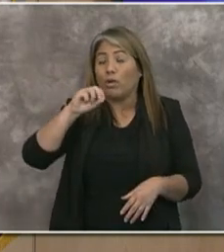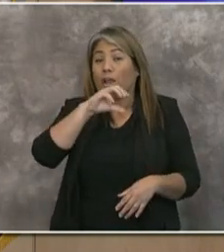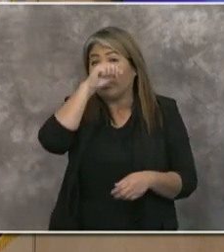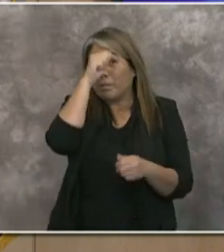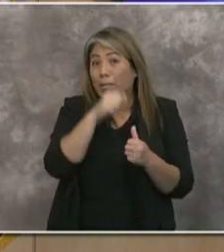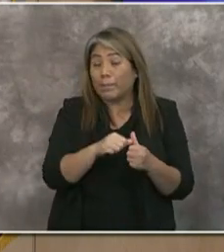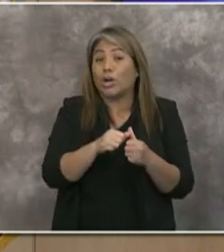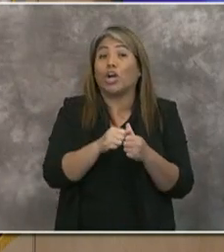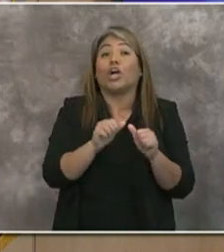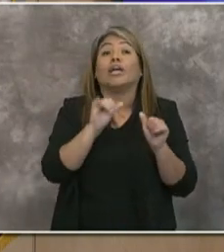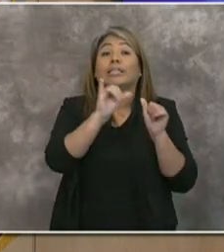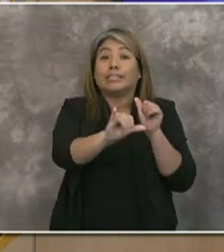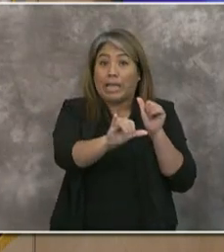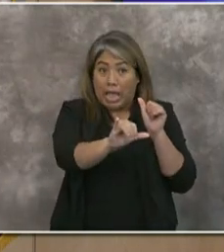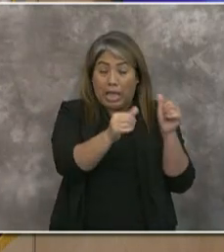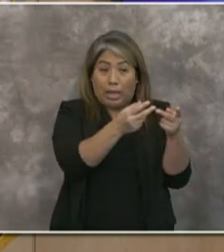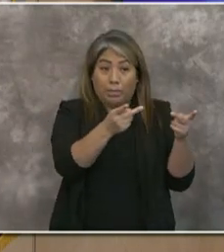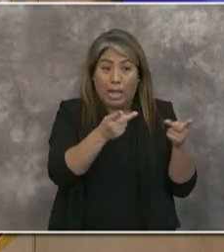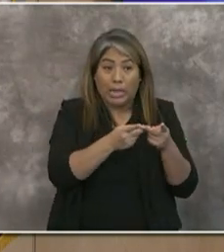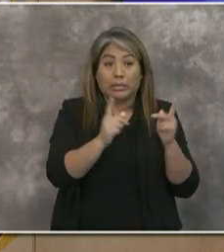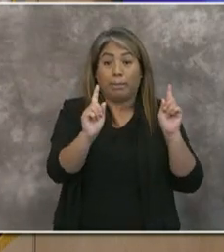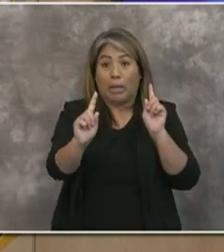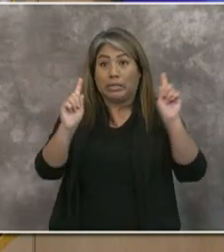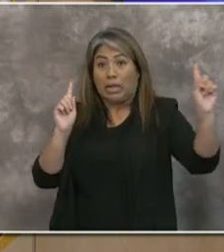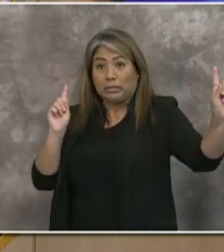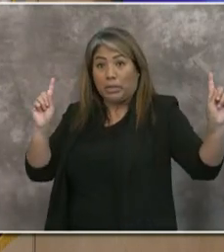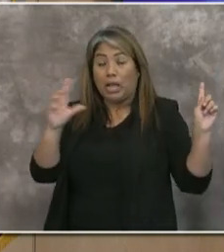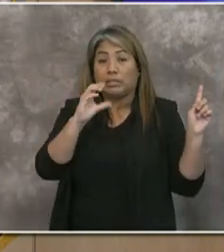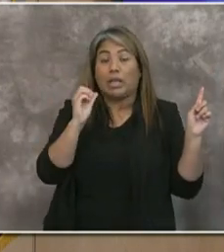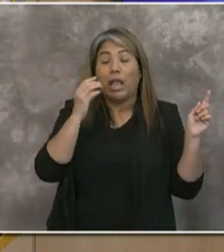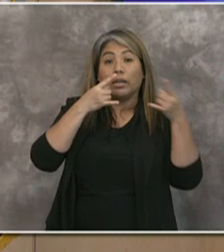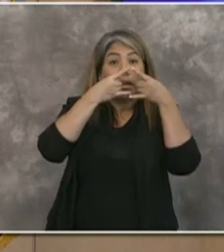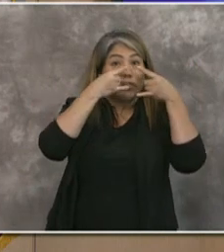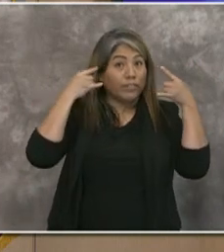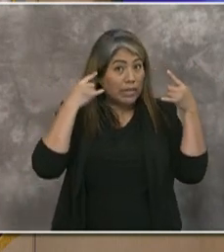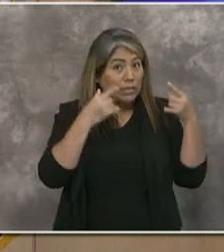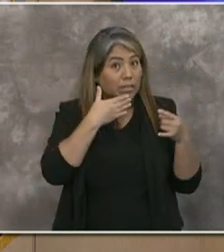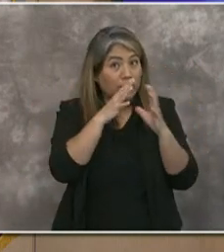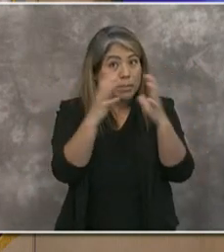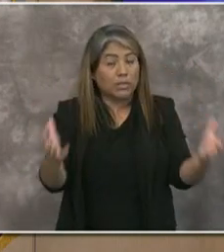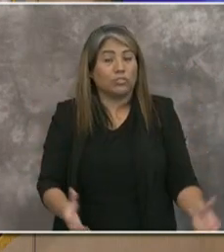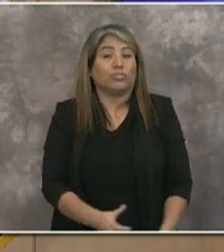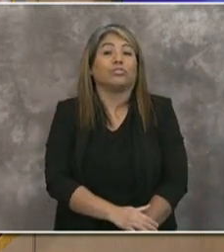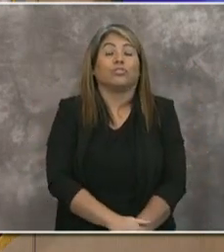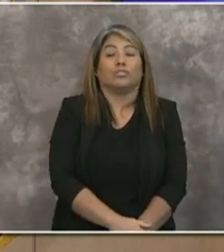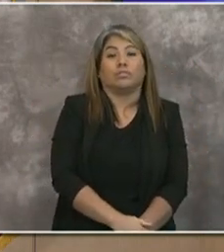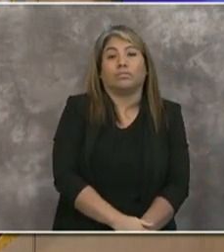remember, stay in place, maintain space, and cover your face. Thank you very much.